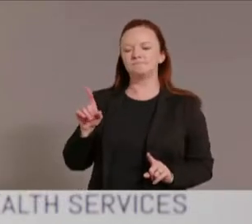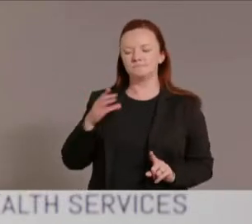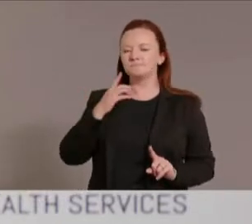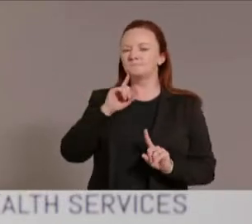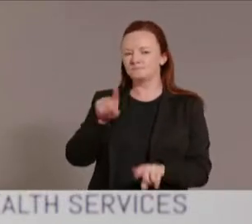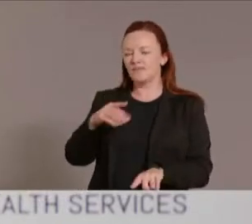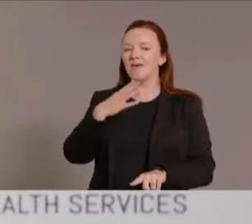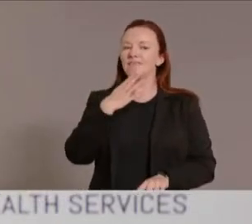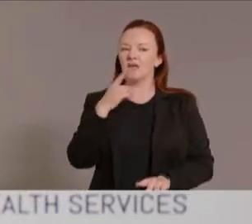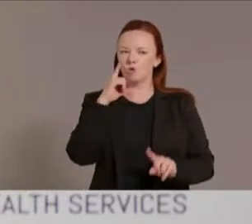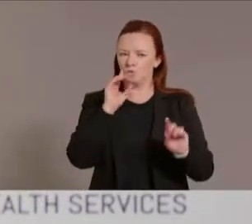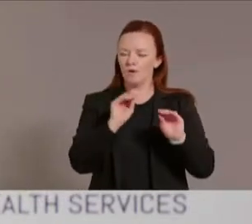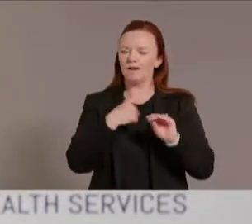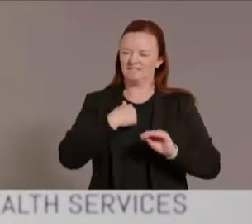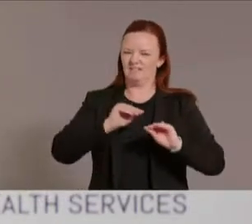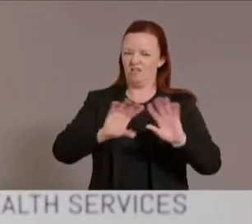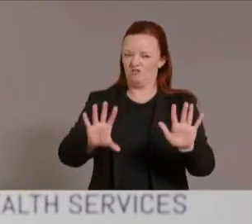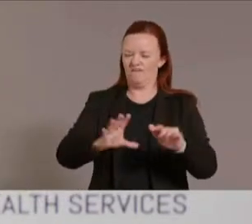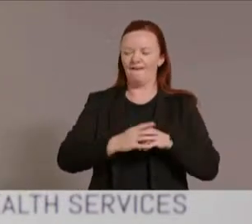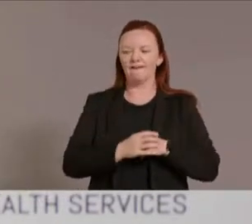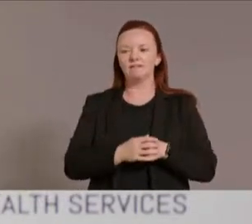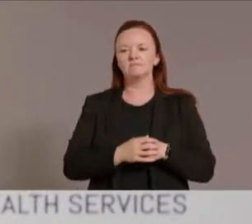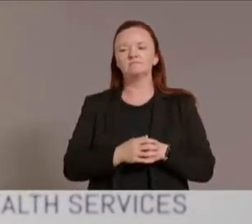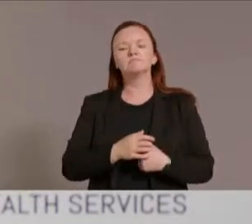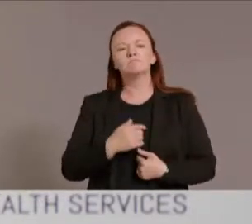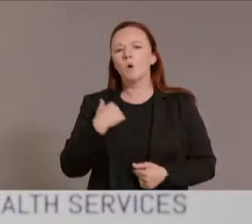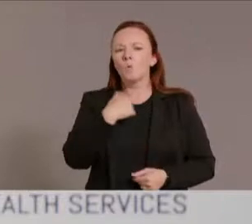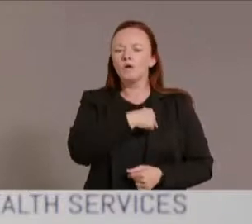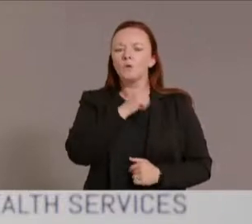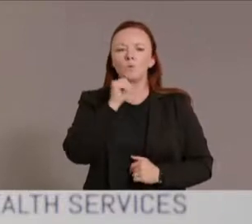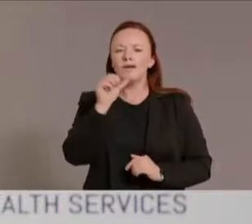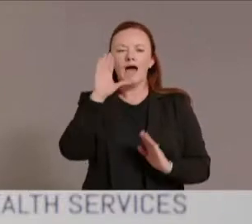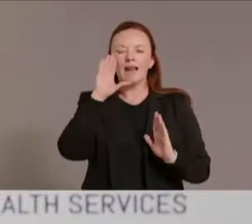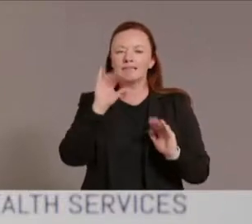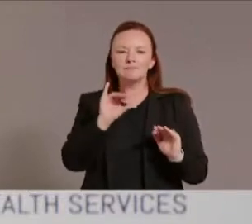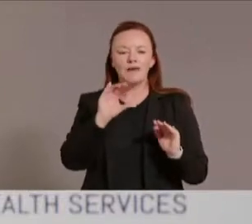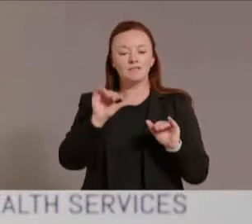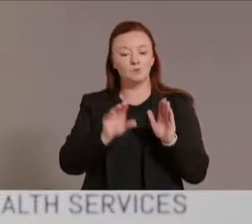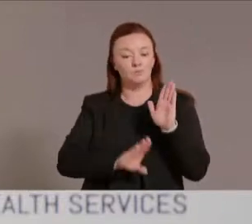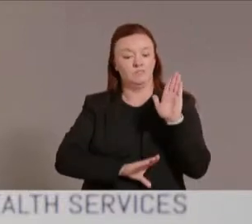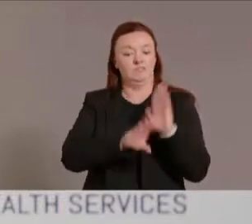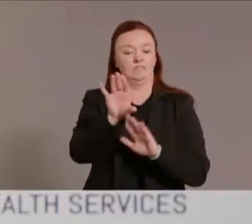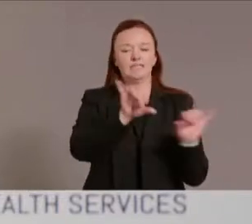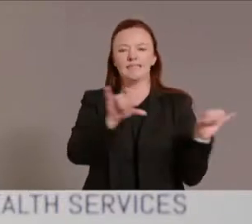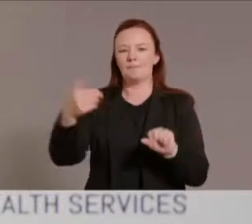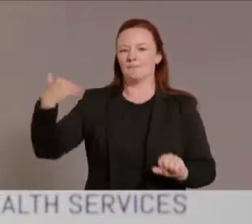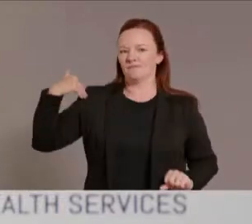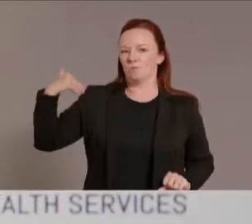We would not expect to see the same surges that we did in the past.